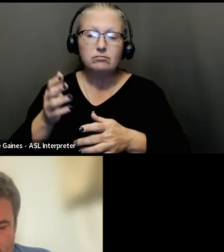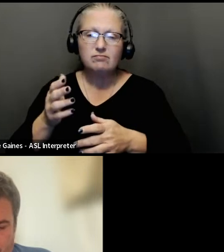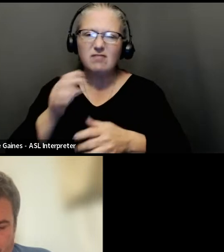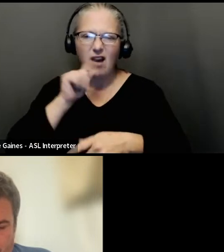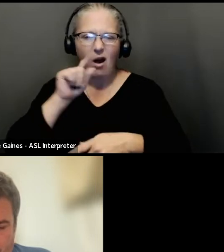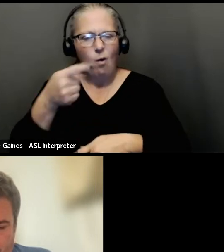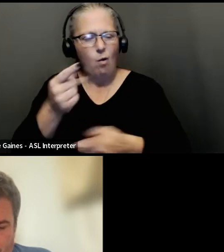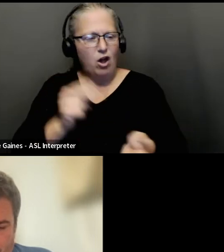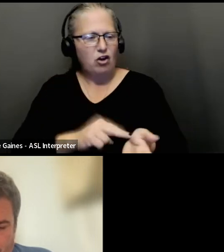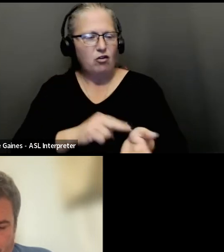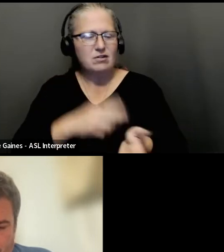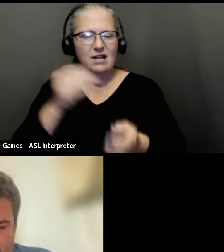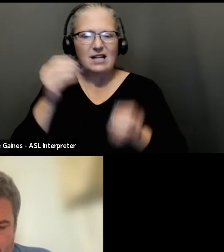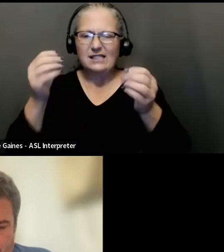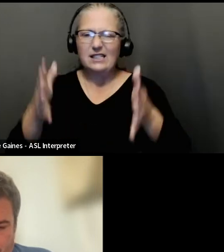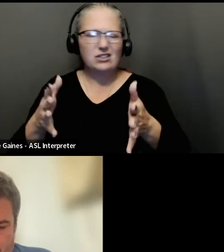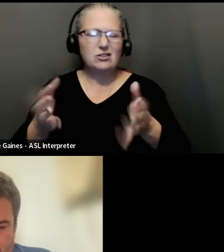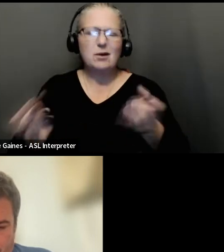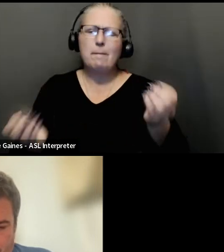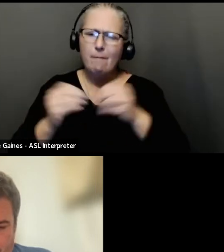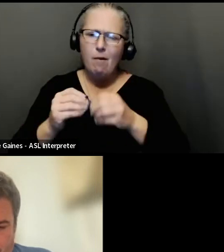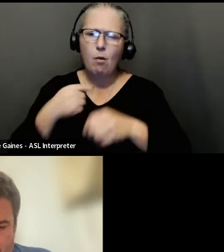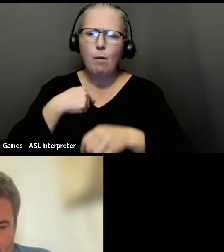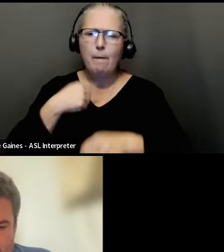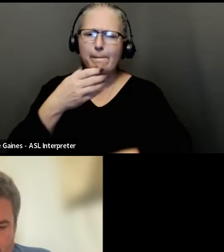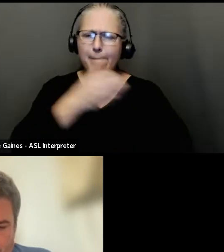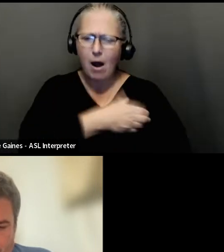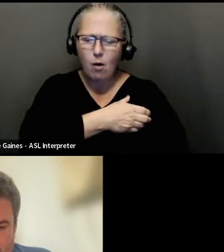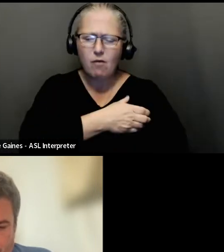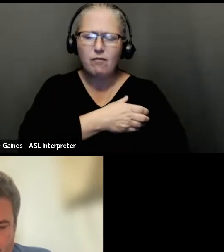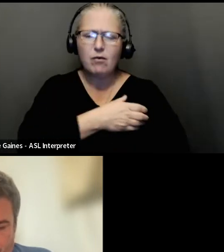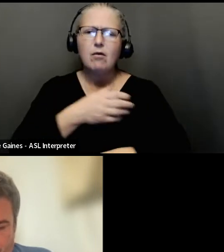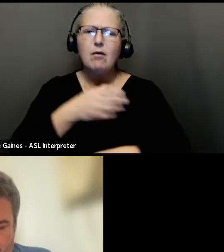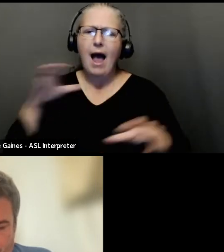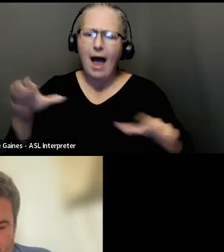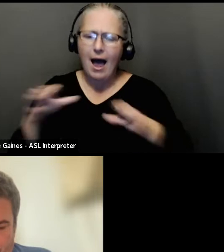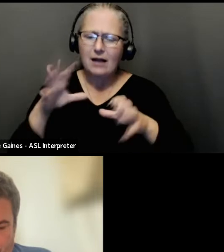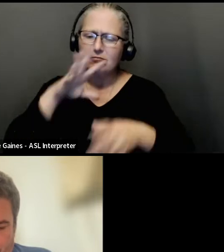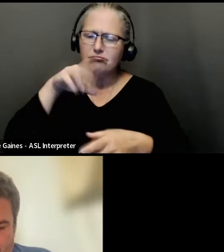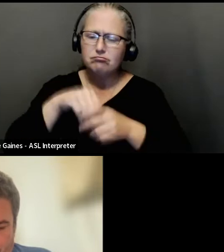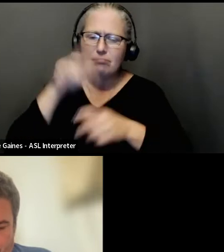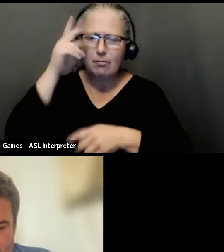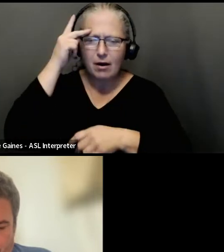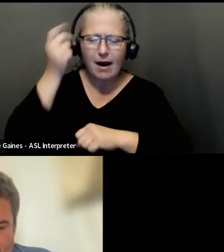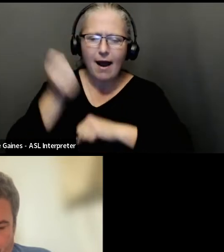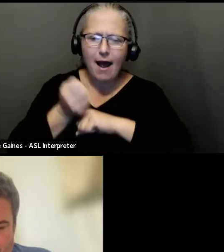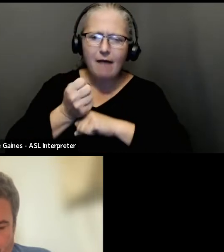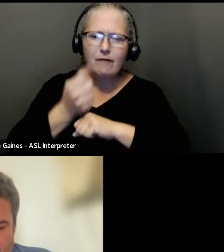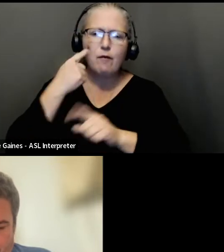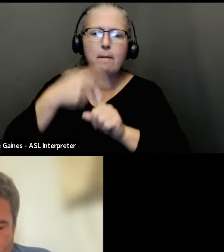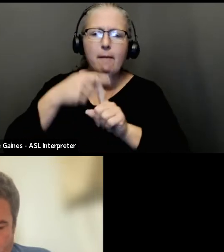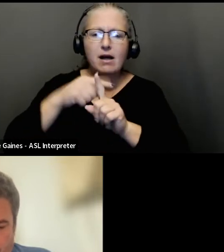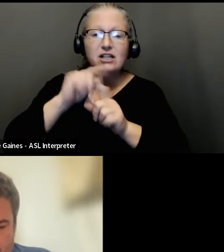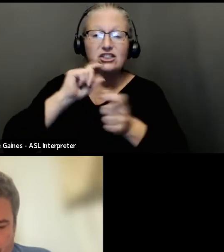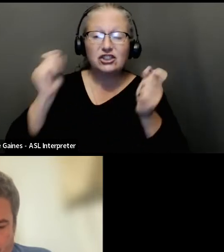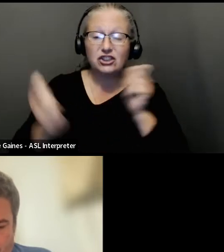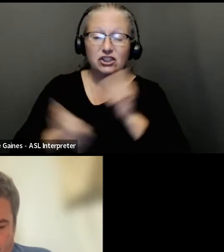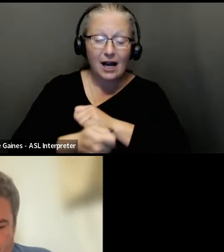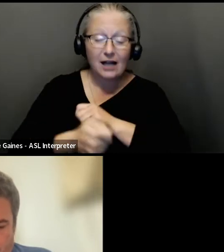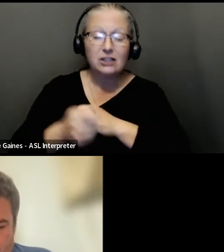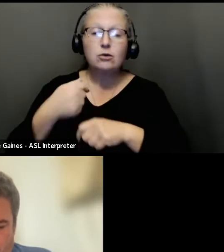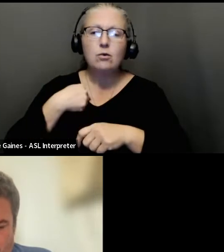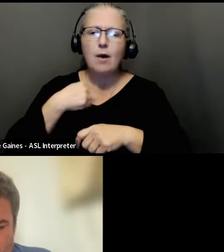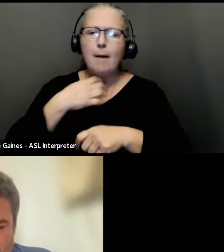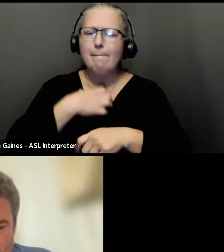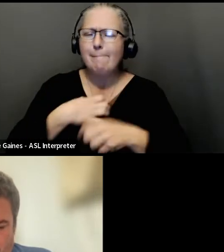just nurses and teachers. We are powerful and active in politics, advocates for positive change. We are passionate